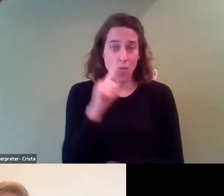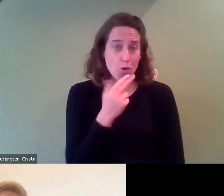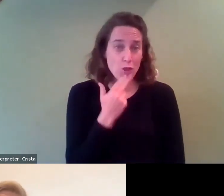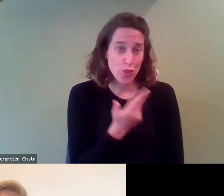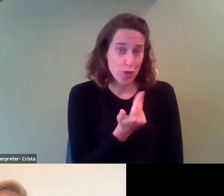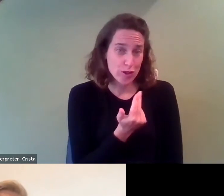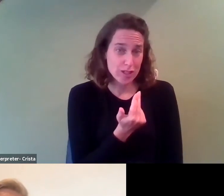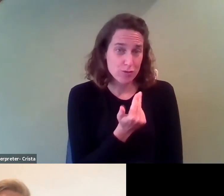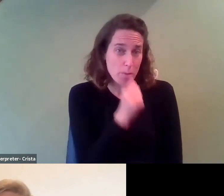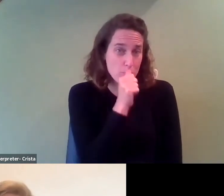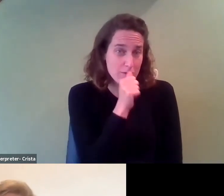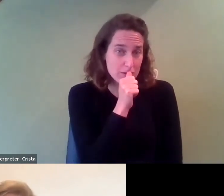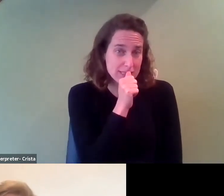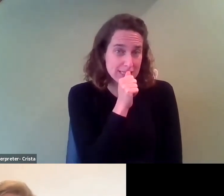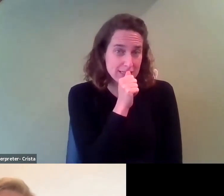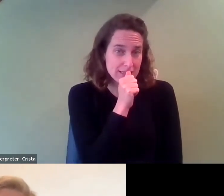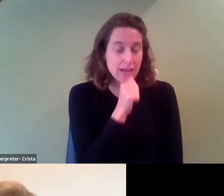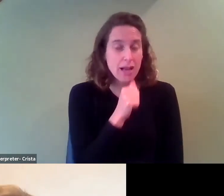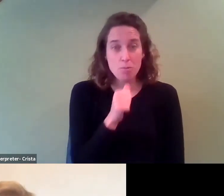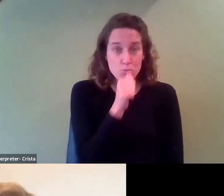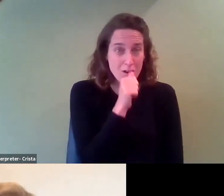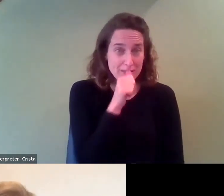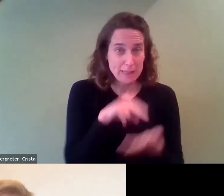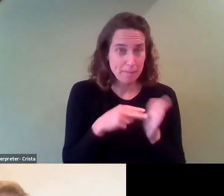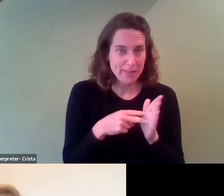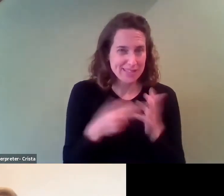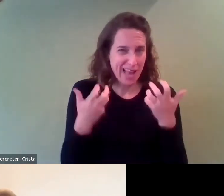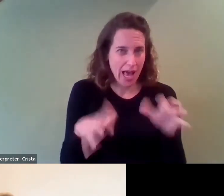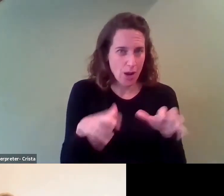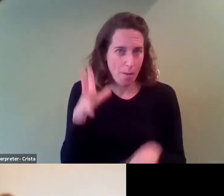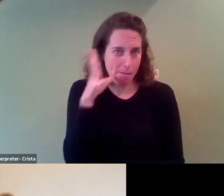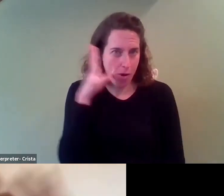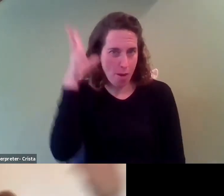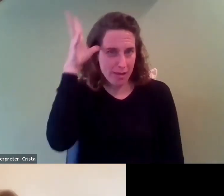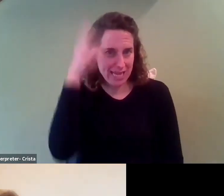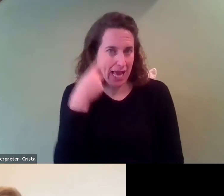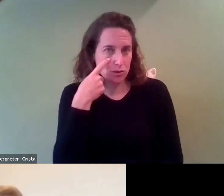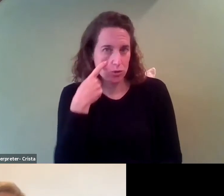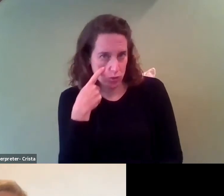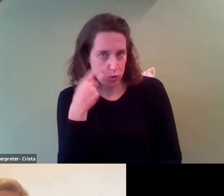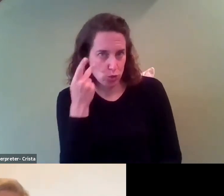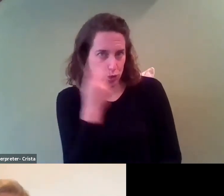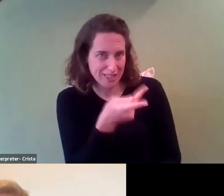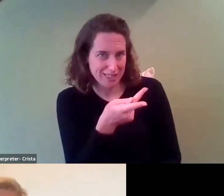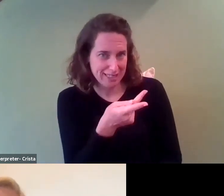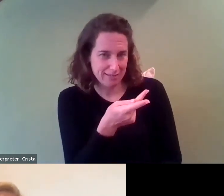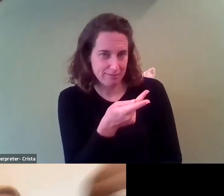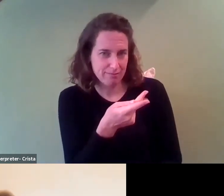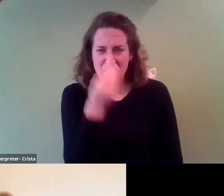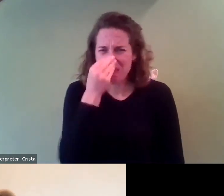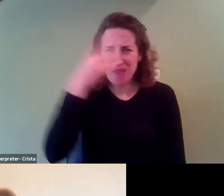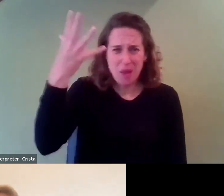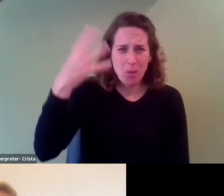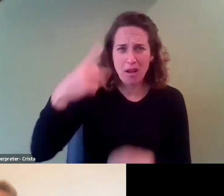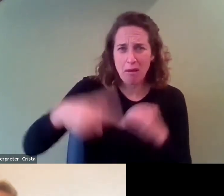privacy is so mom and dad can't see. That's basically it, right? They could care less about the millions of people out there